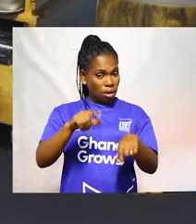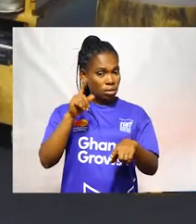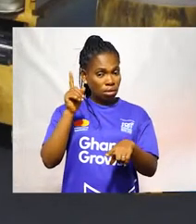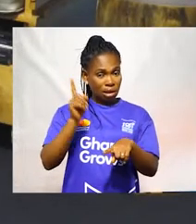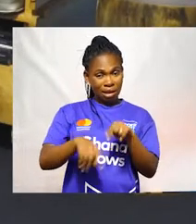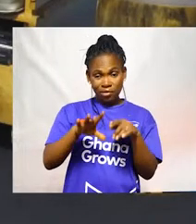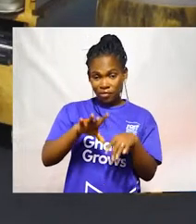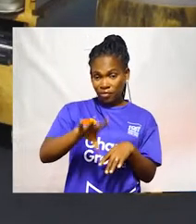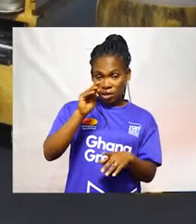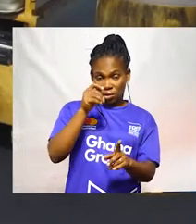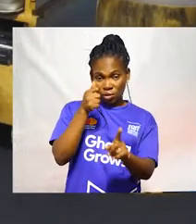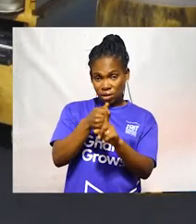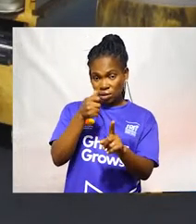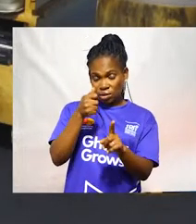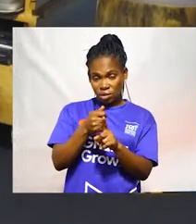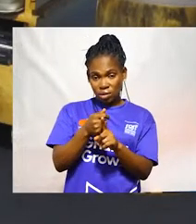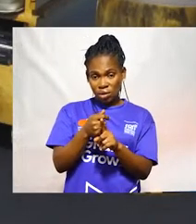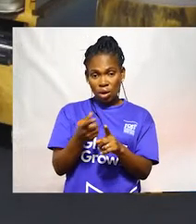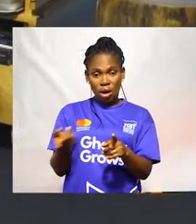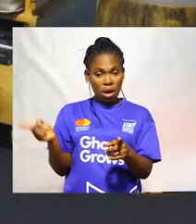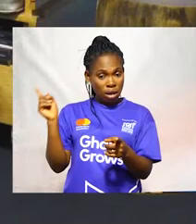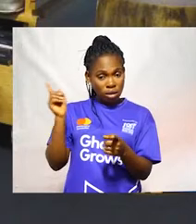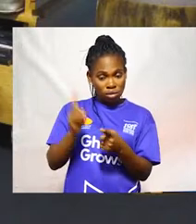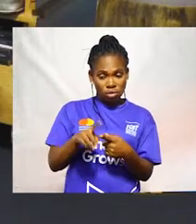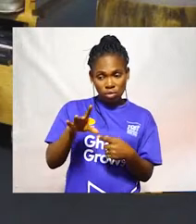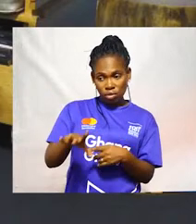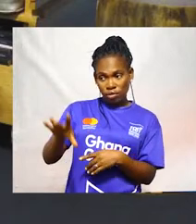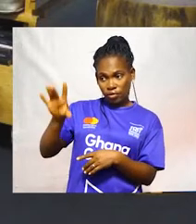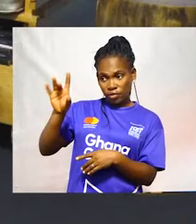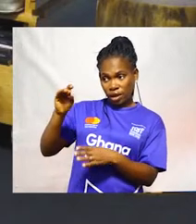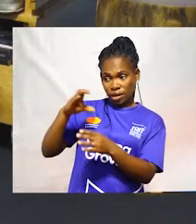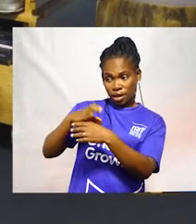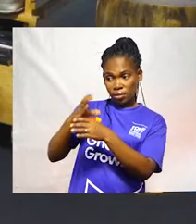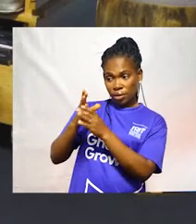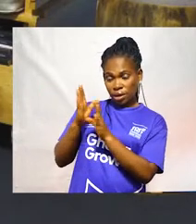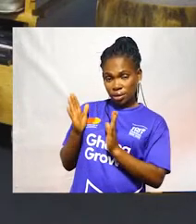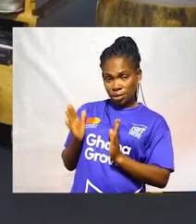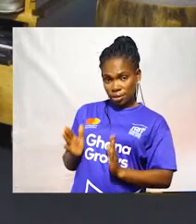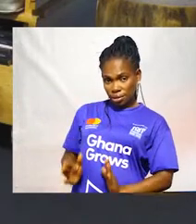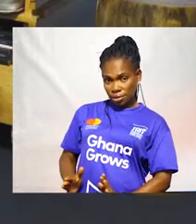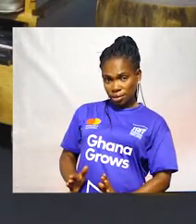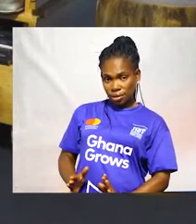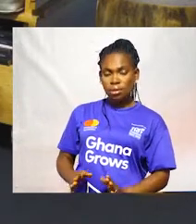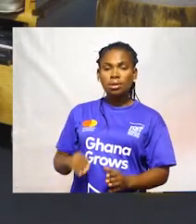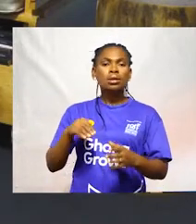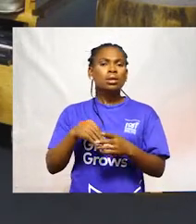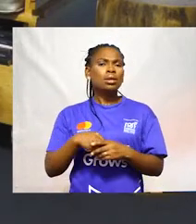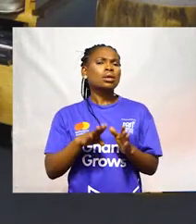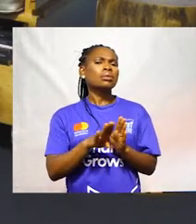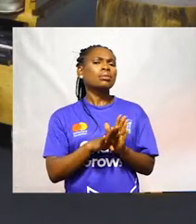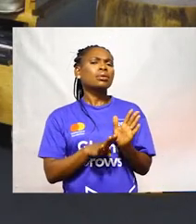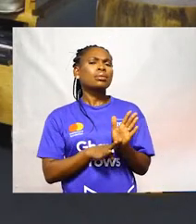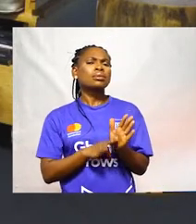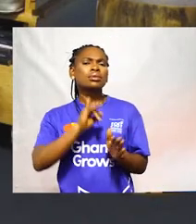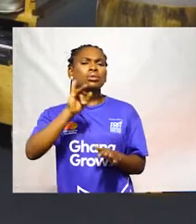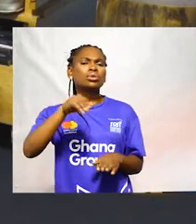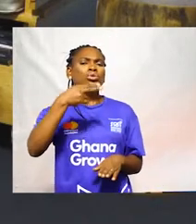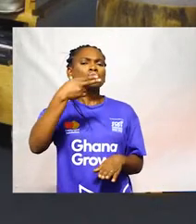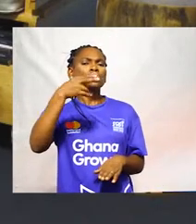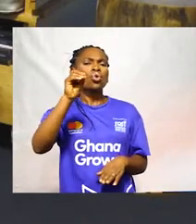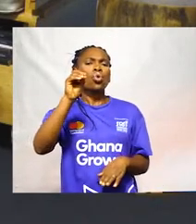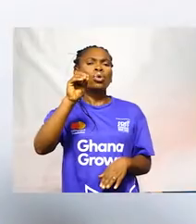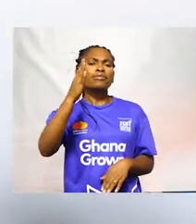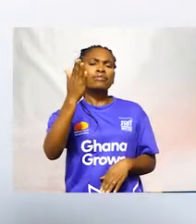yourself unless you have found your creator. Because in the scriptures, in John 15